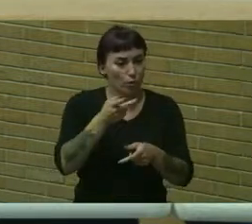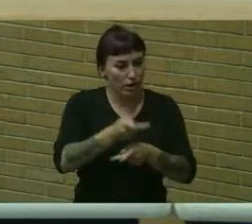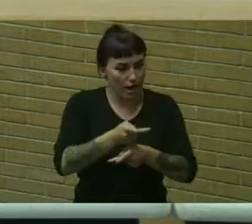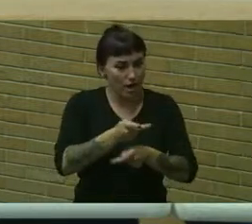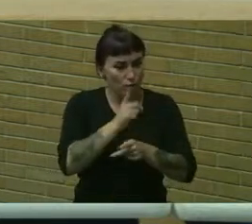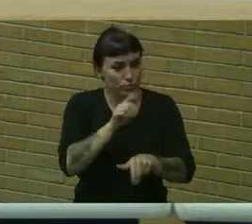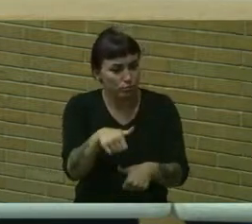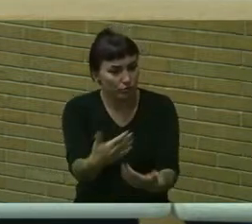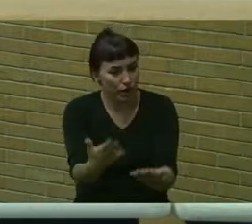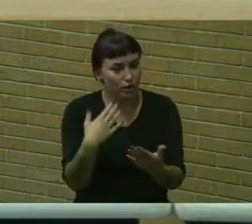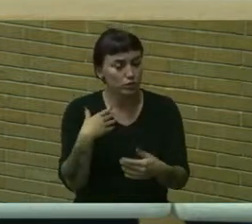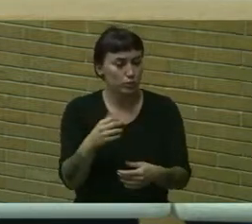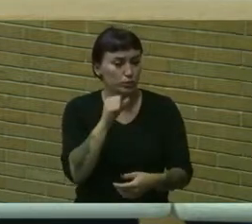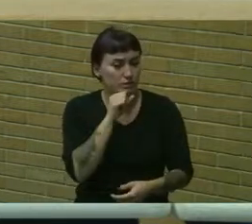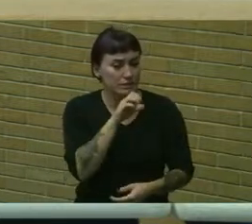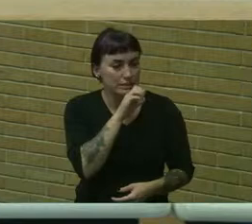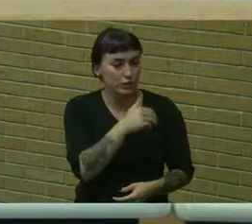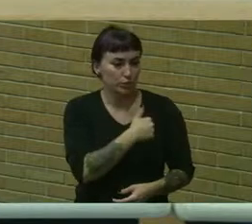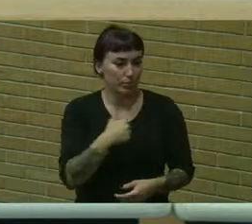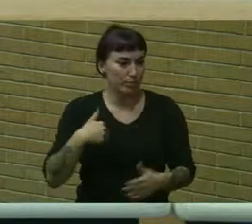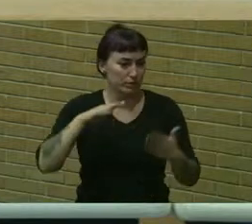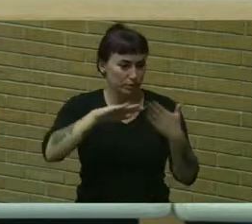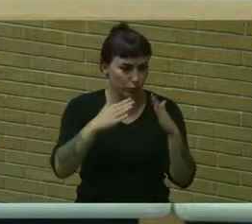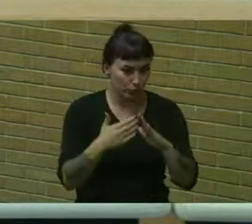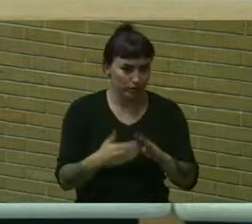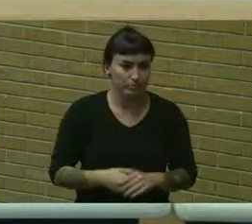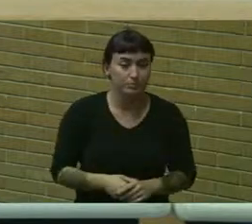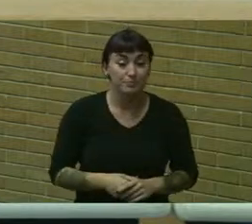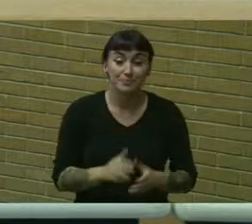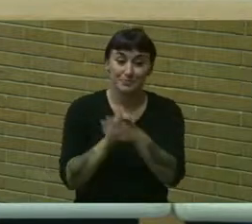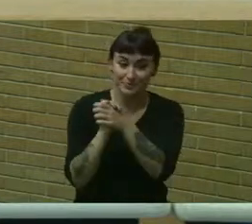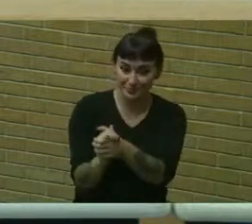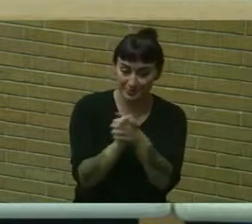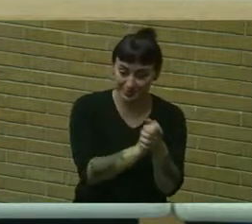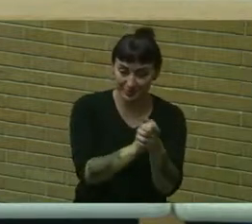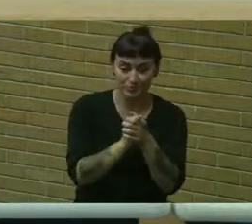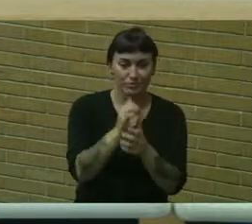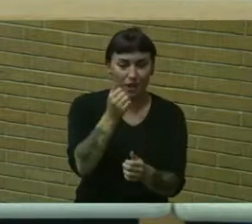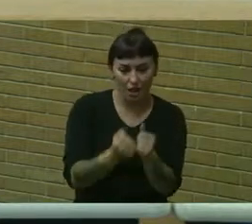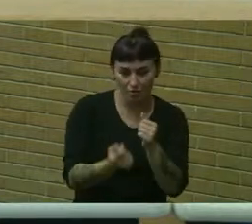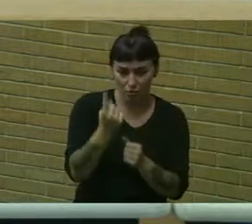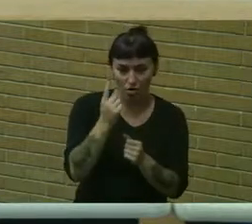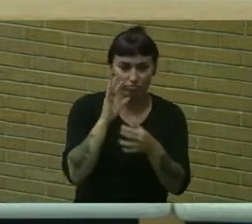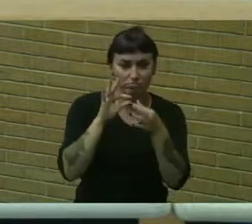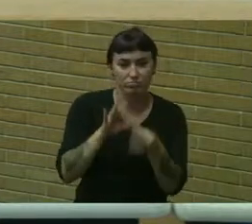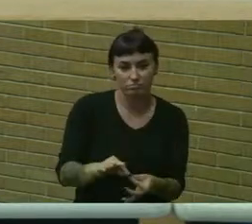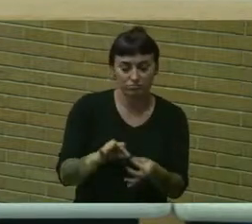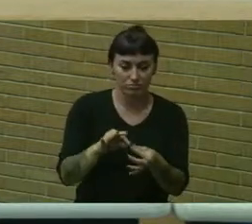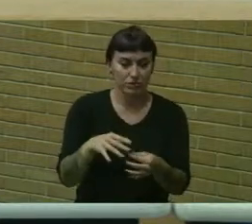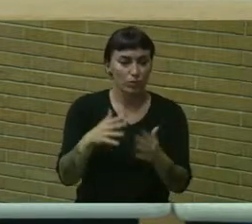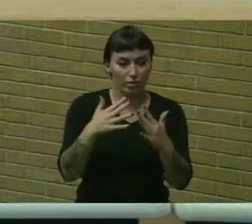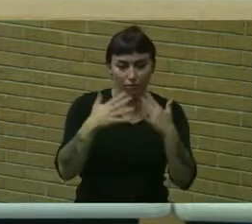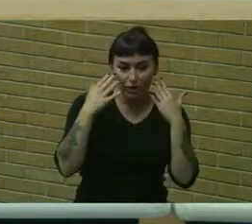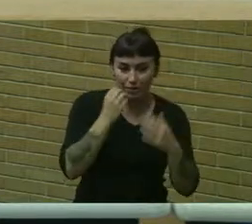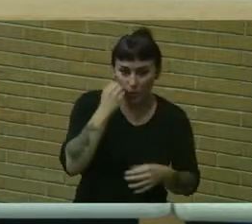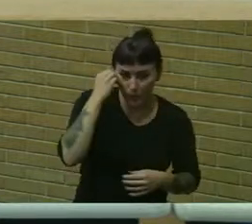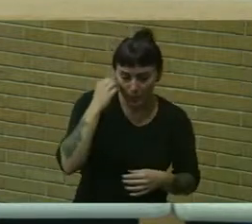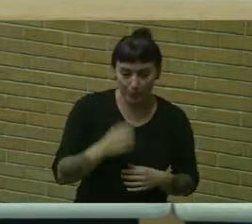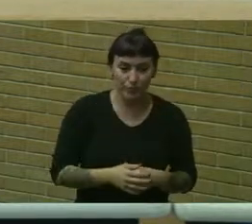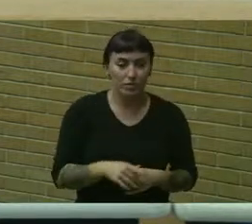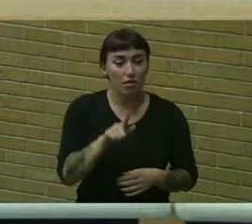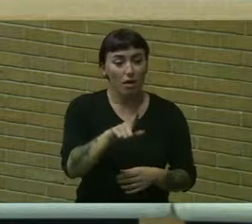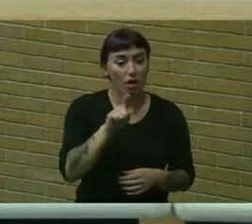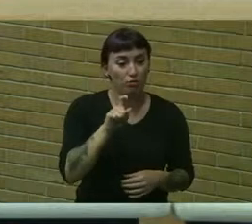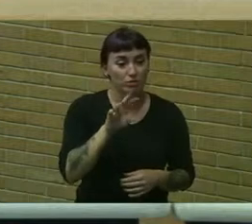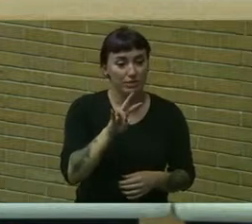is provided to senior members of our community. Congratulations to everyone associated with the Friendly Home.